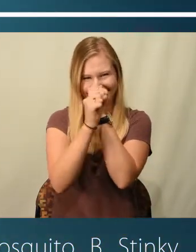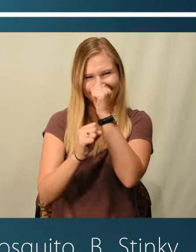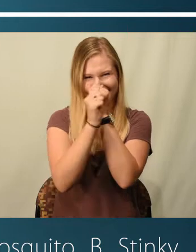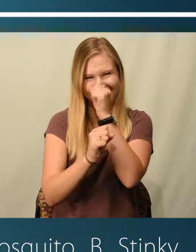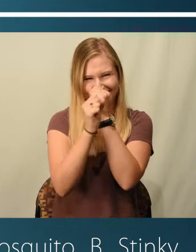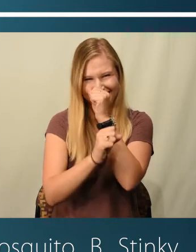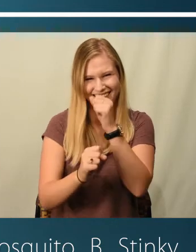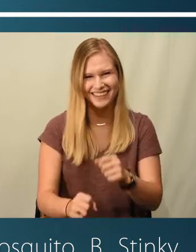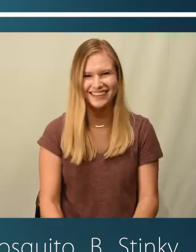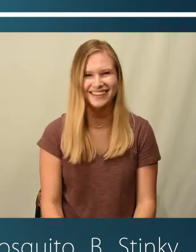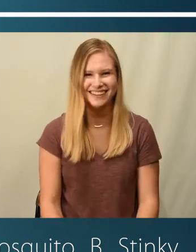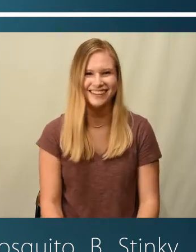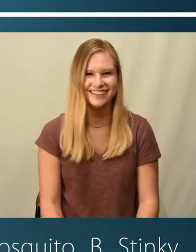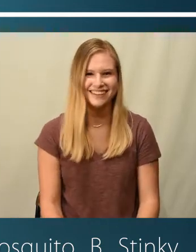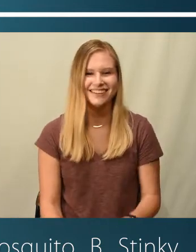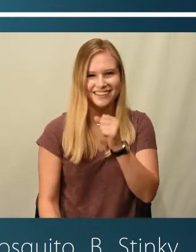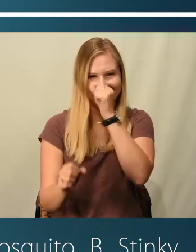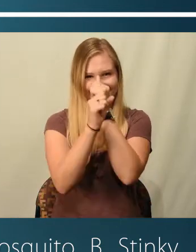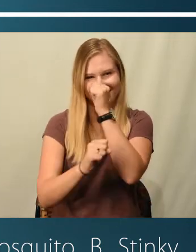a mosquito.